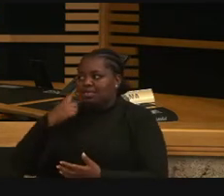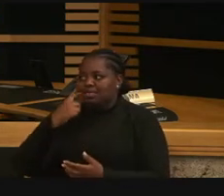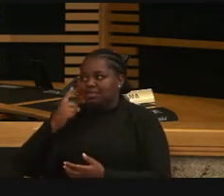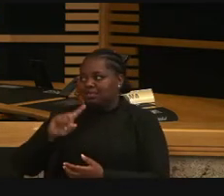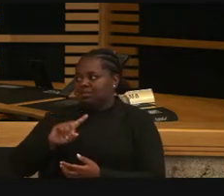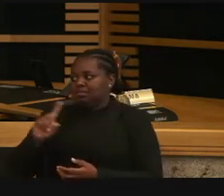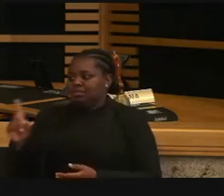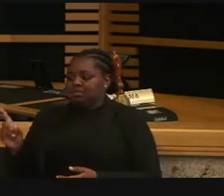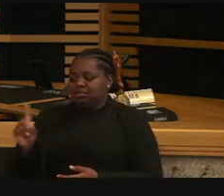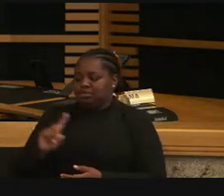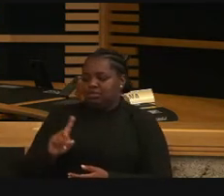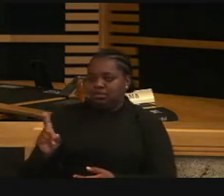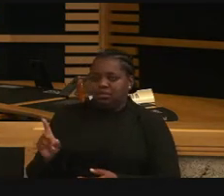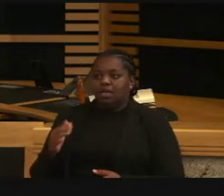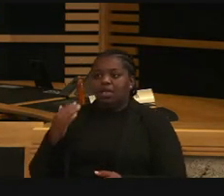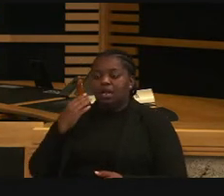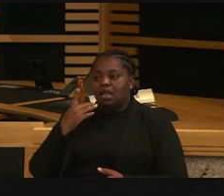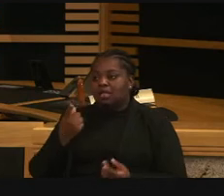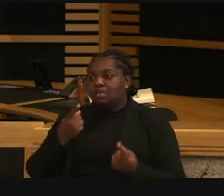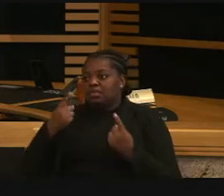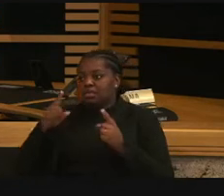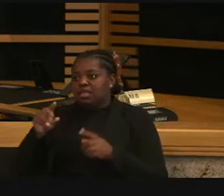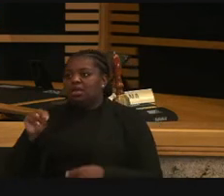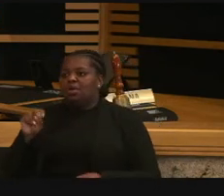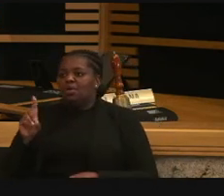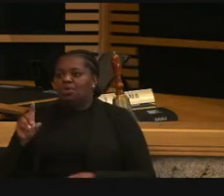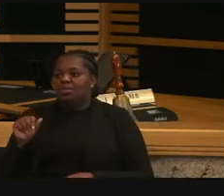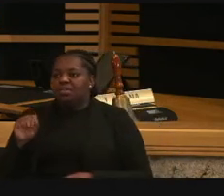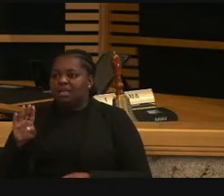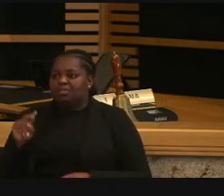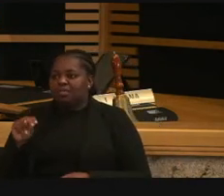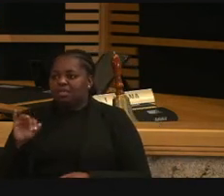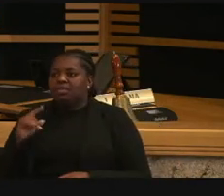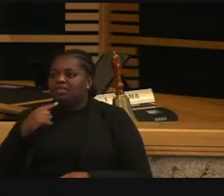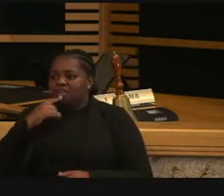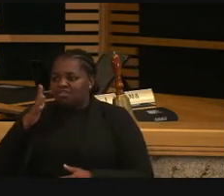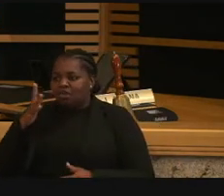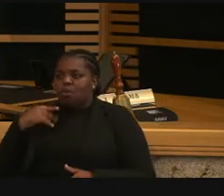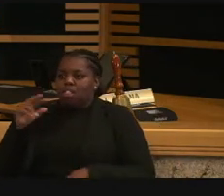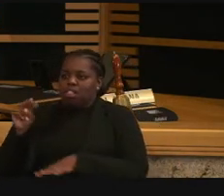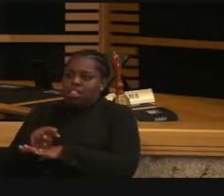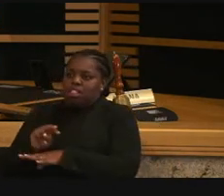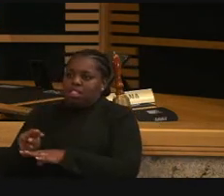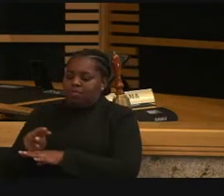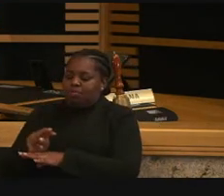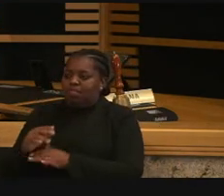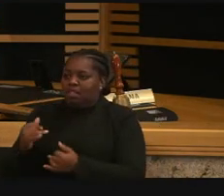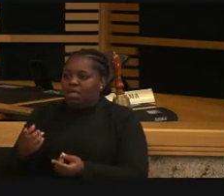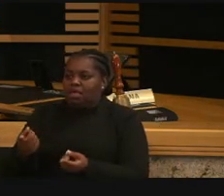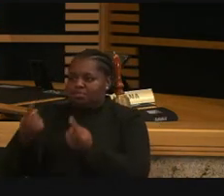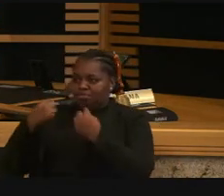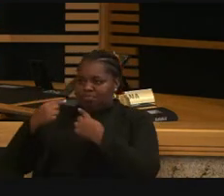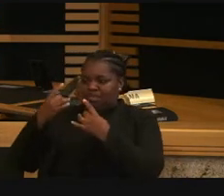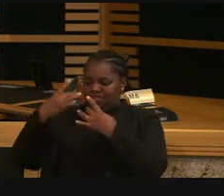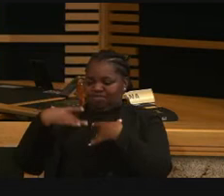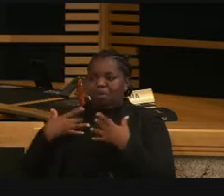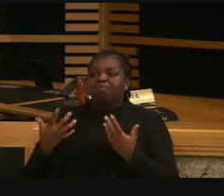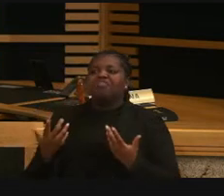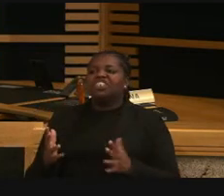Asebuyileke uHonorable Ndabeni wayechila ukuza yimonitorisha XG sebuyile wazosixelela